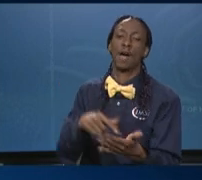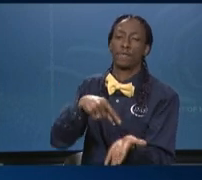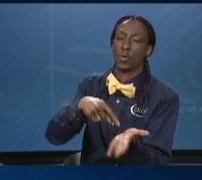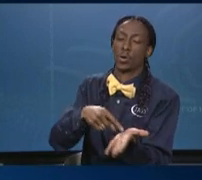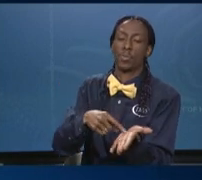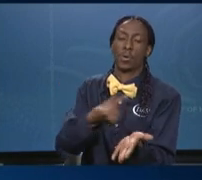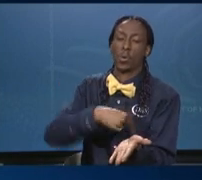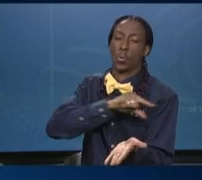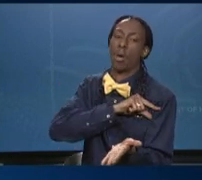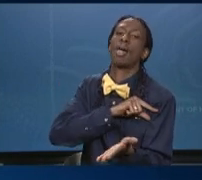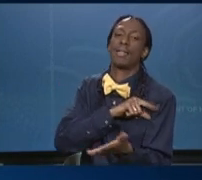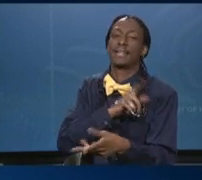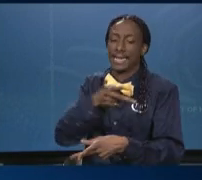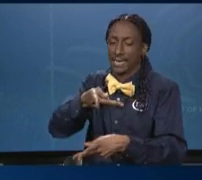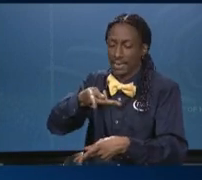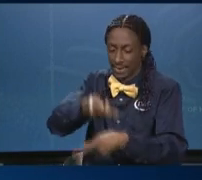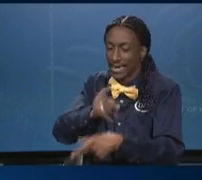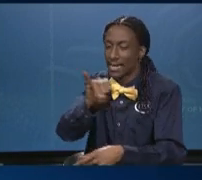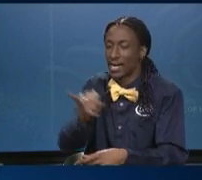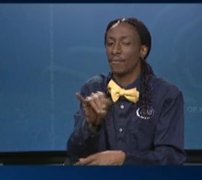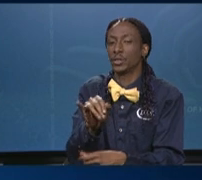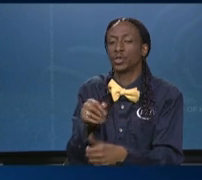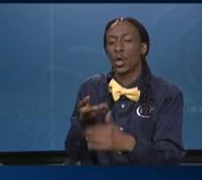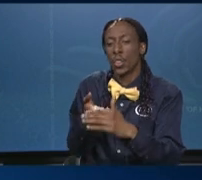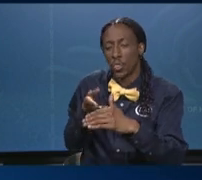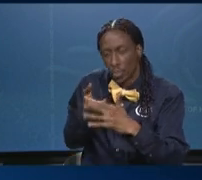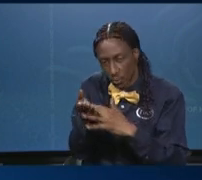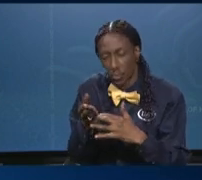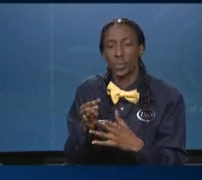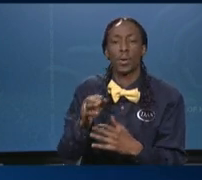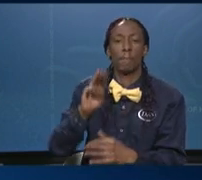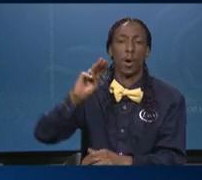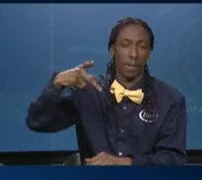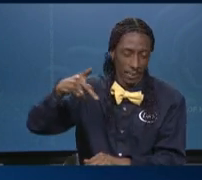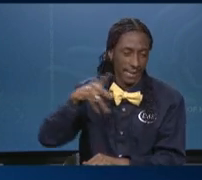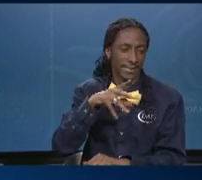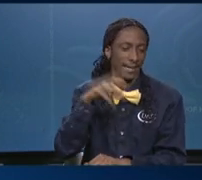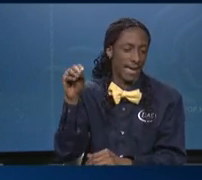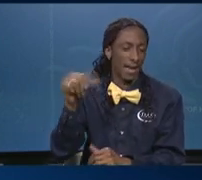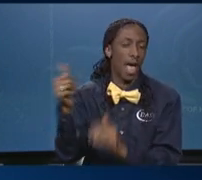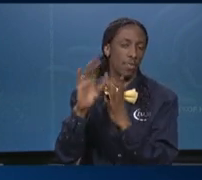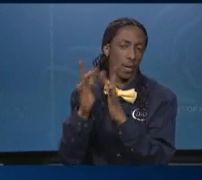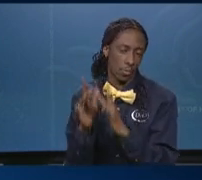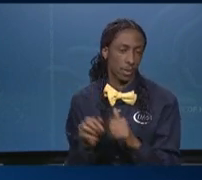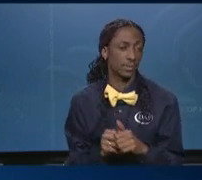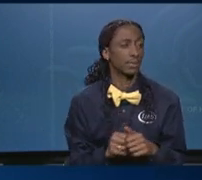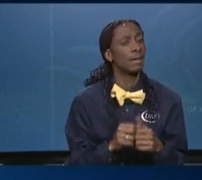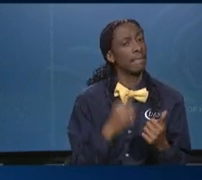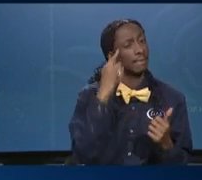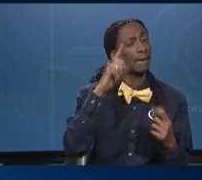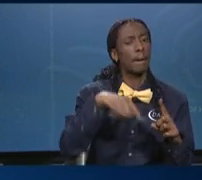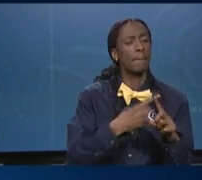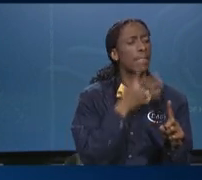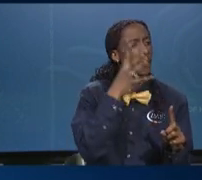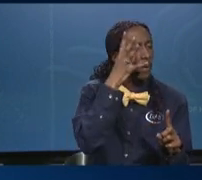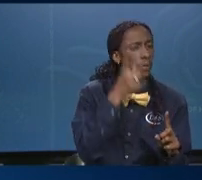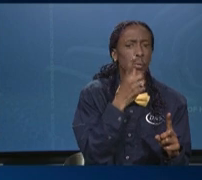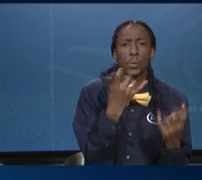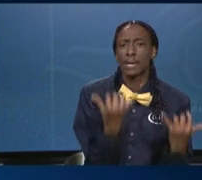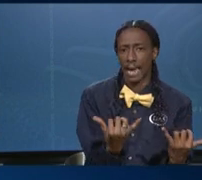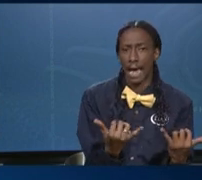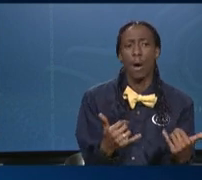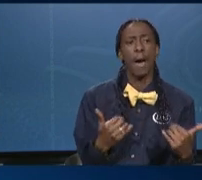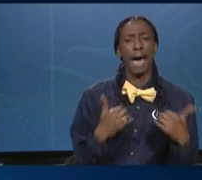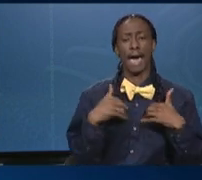expansion and the health insurance marketplace. Think about the number of parents who now have the ability to ensure that